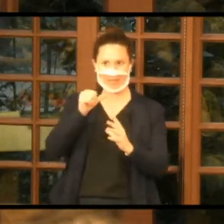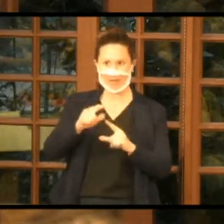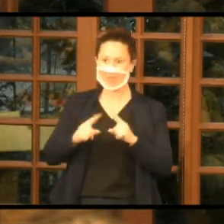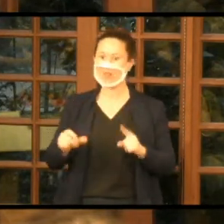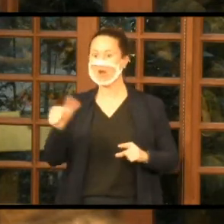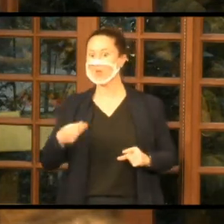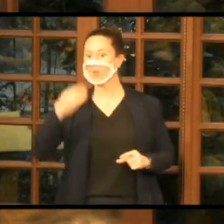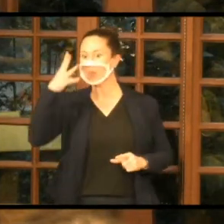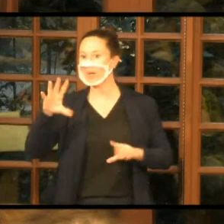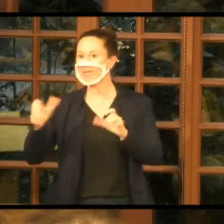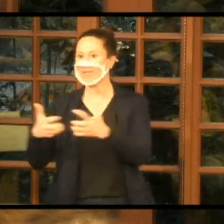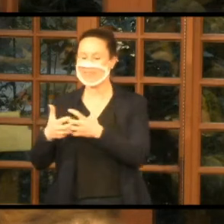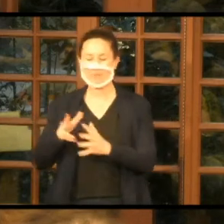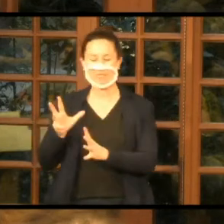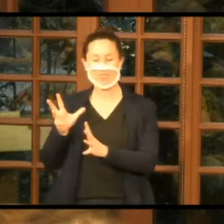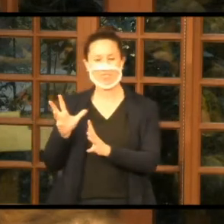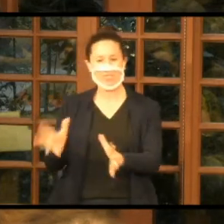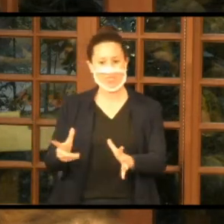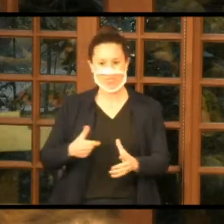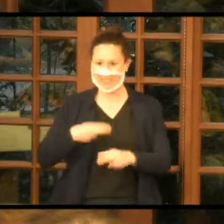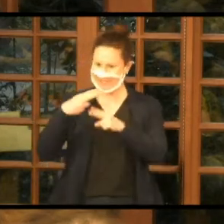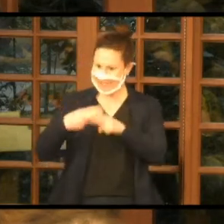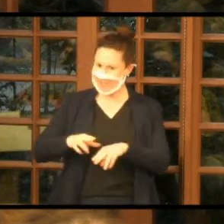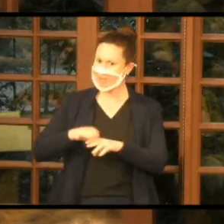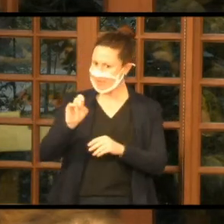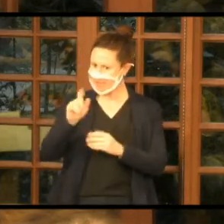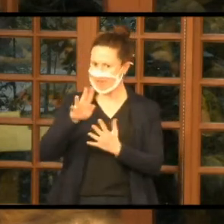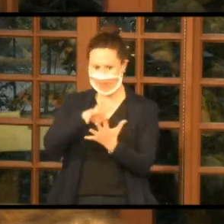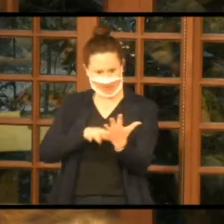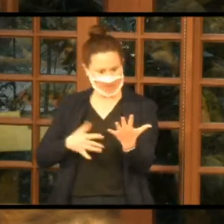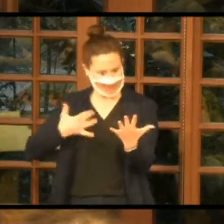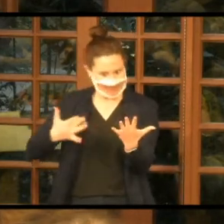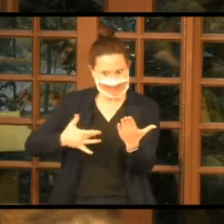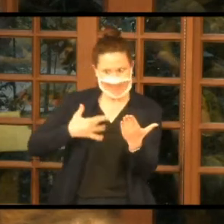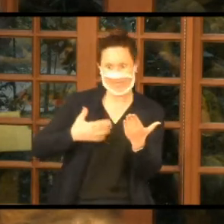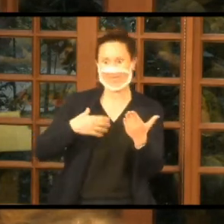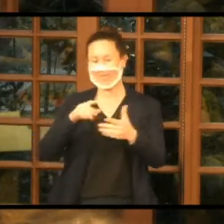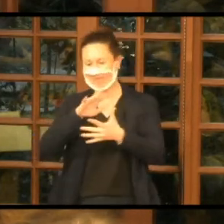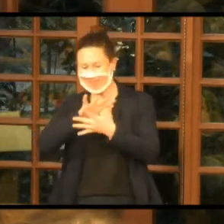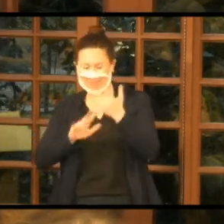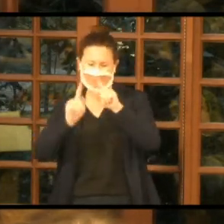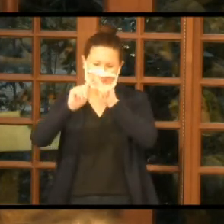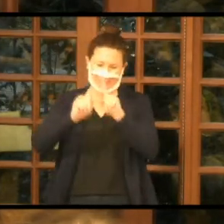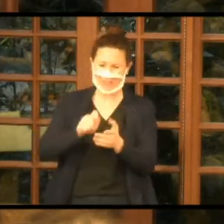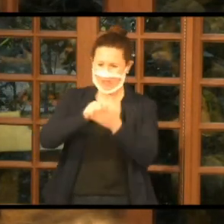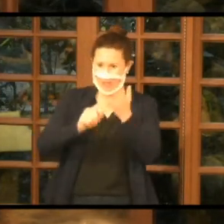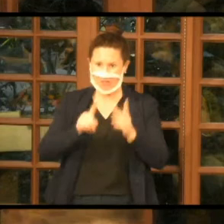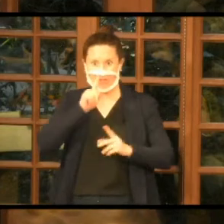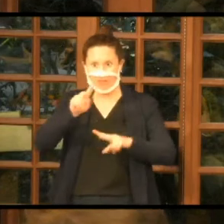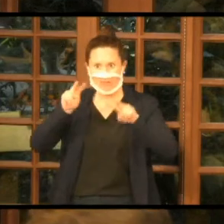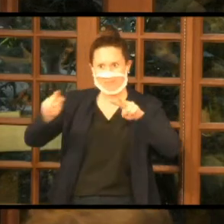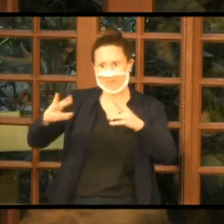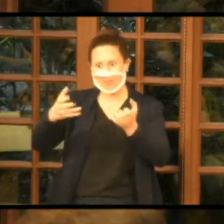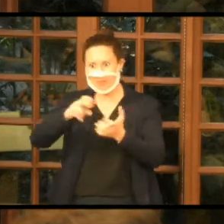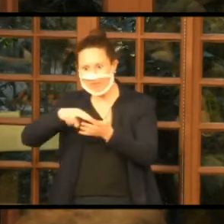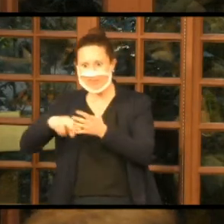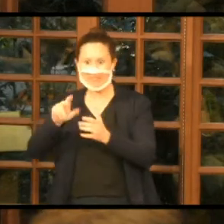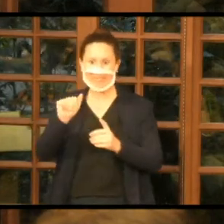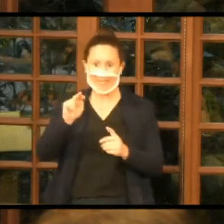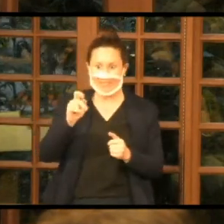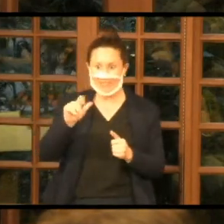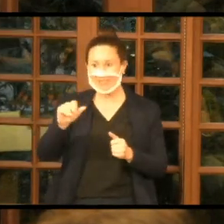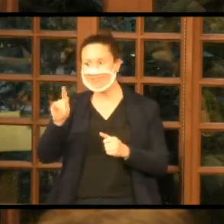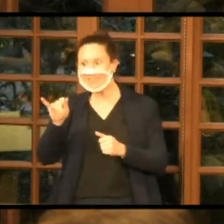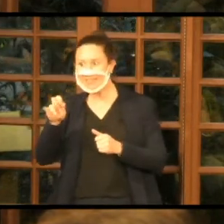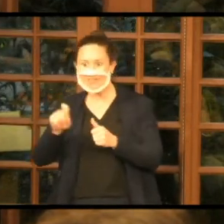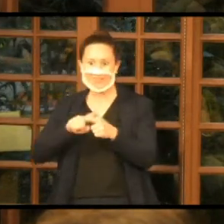familiars. Though the names on the syllabus thrilled her, Endzaki Shange, Audre Lorde, Octavia Butler, Angela Davis, Lucille